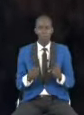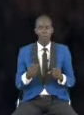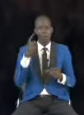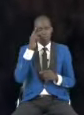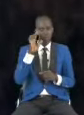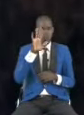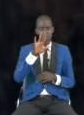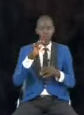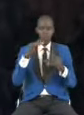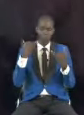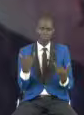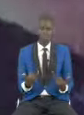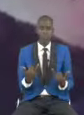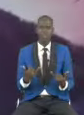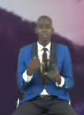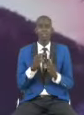hour.